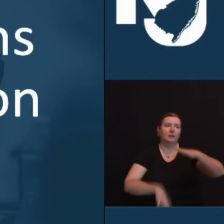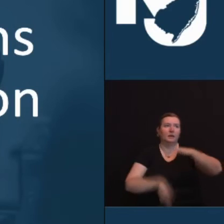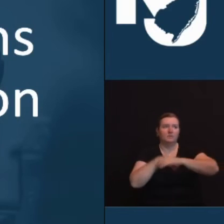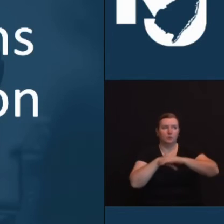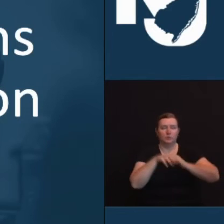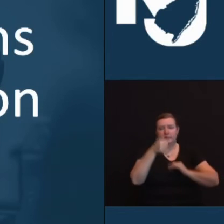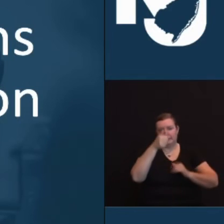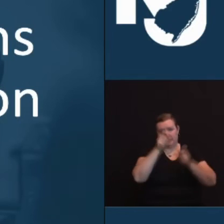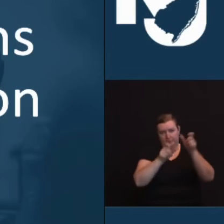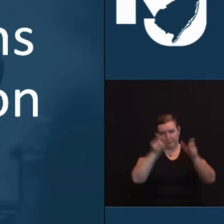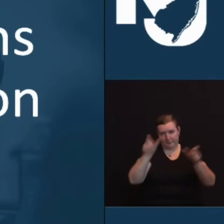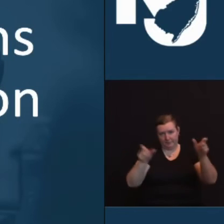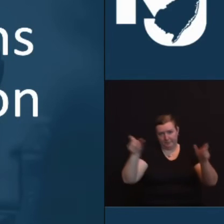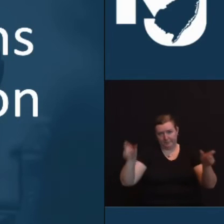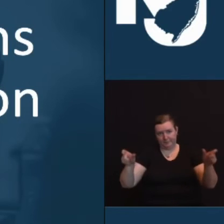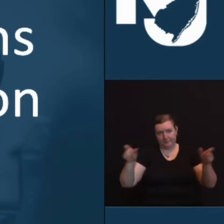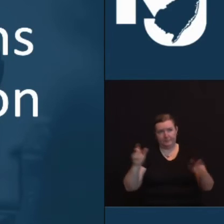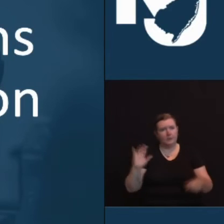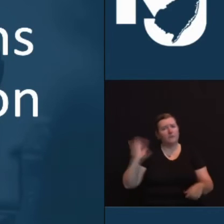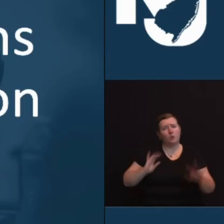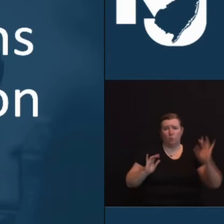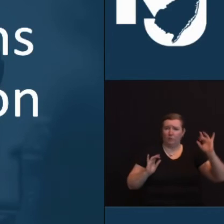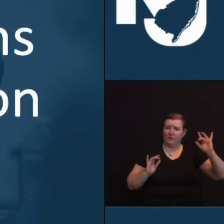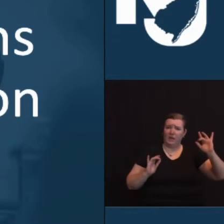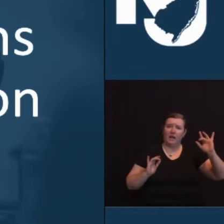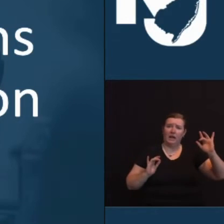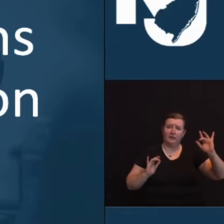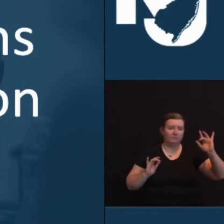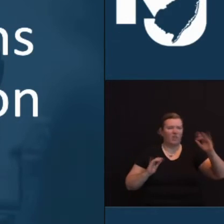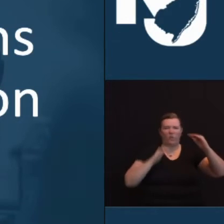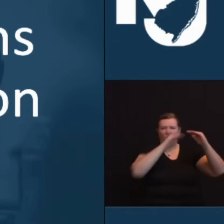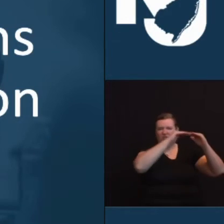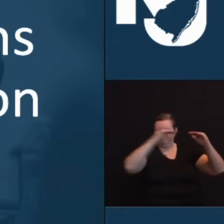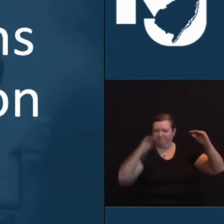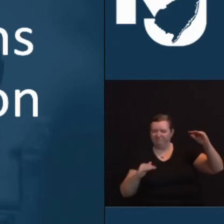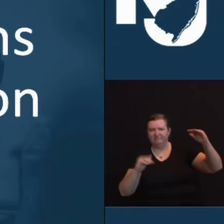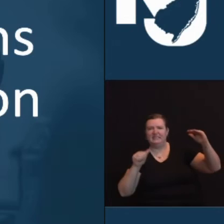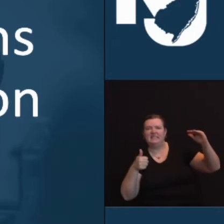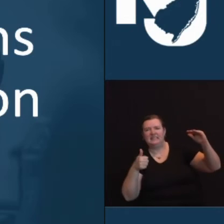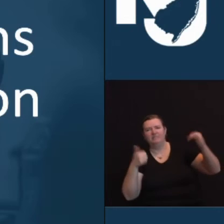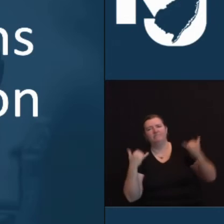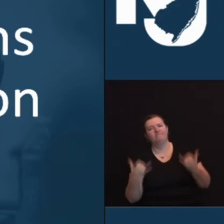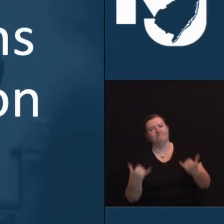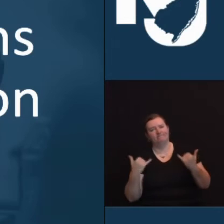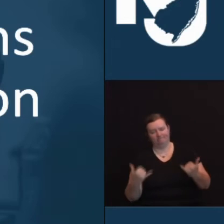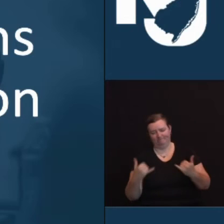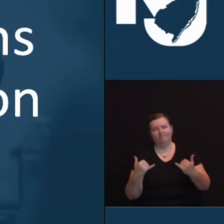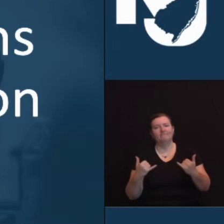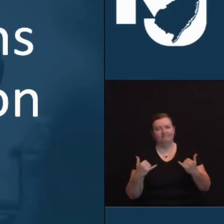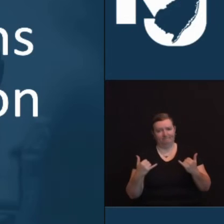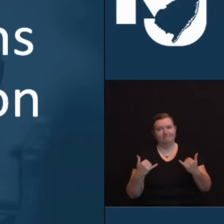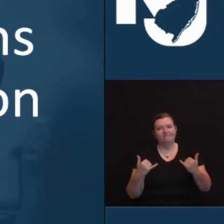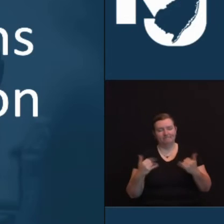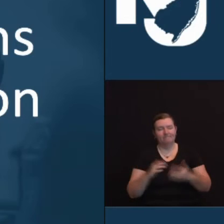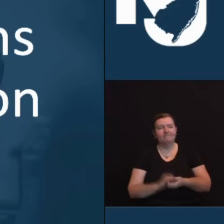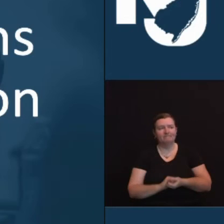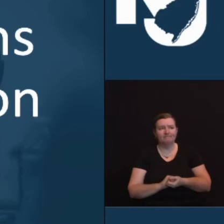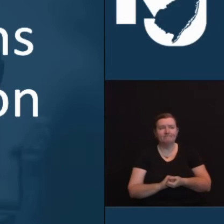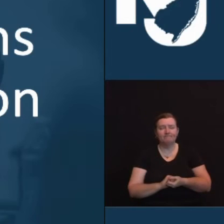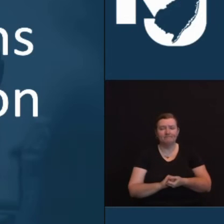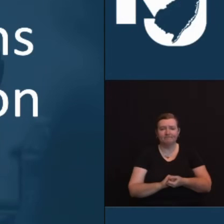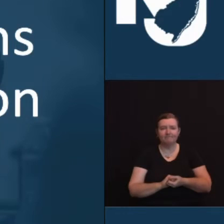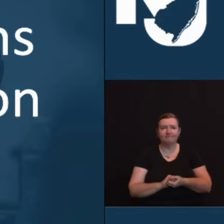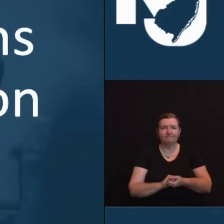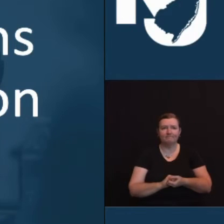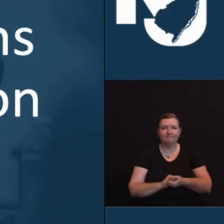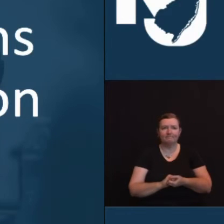from 25 persons. That's a limit that we set that has been in existence since August 3rd. This provision will take